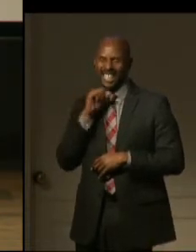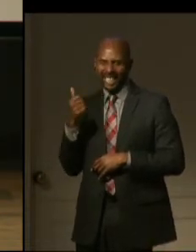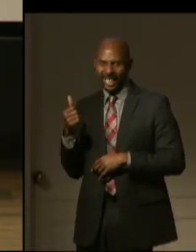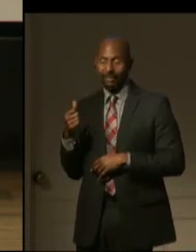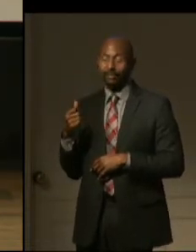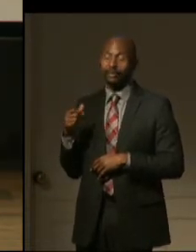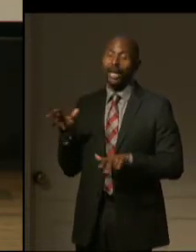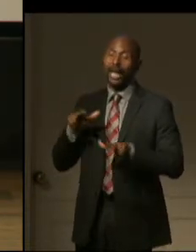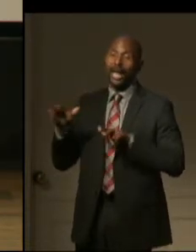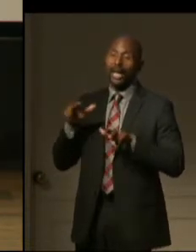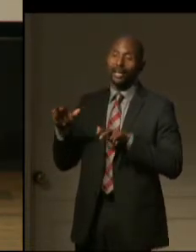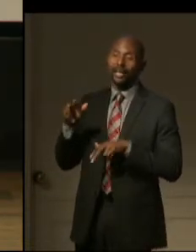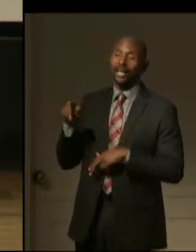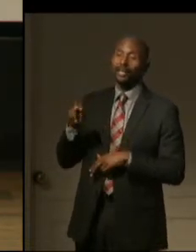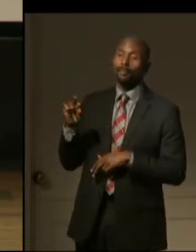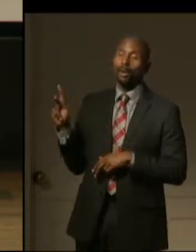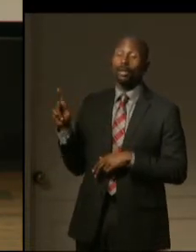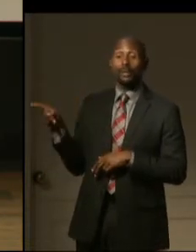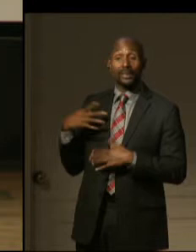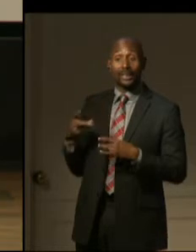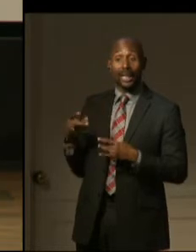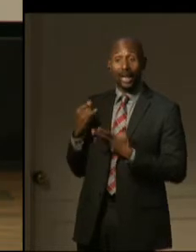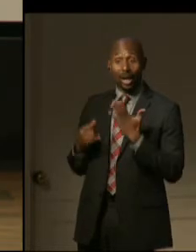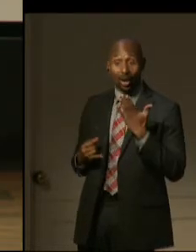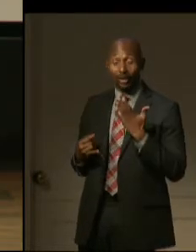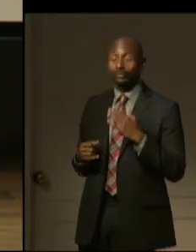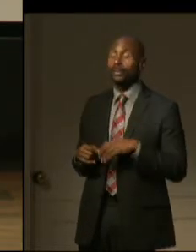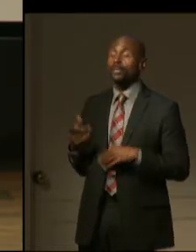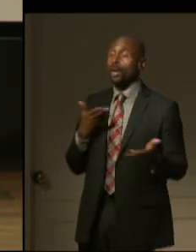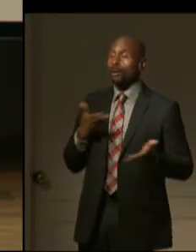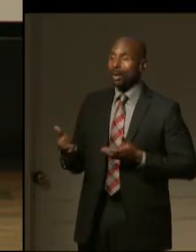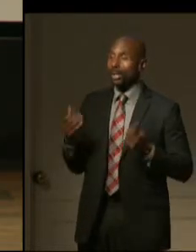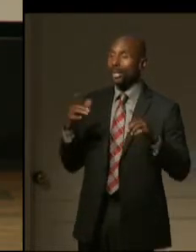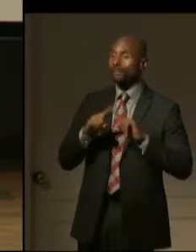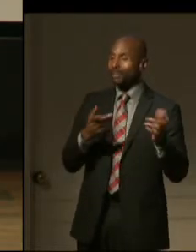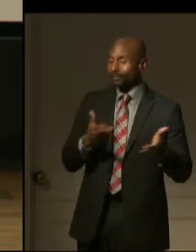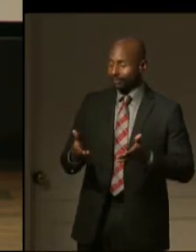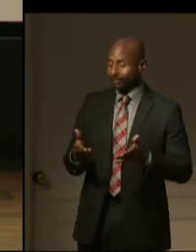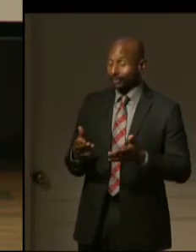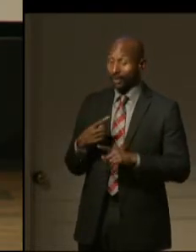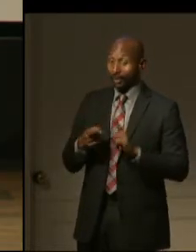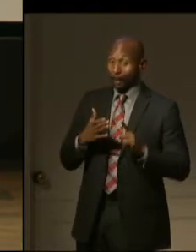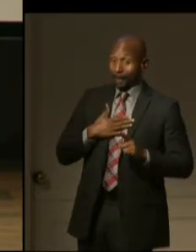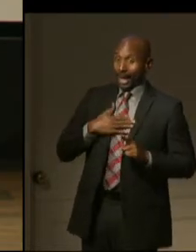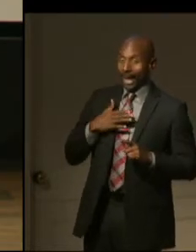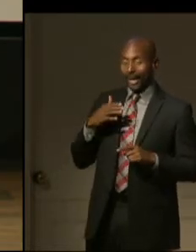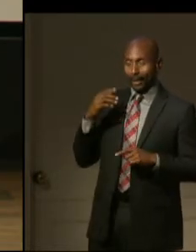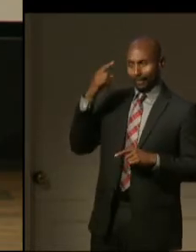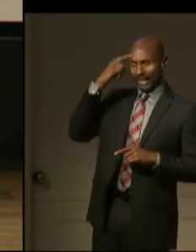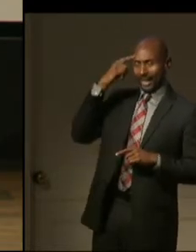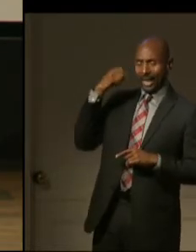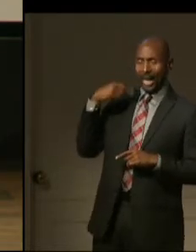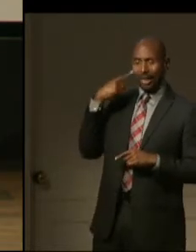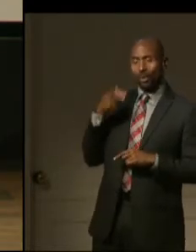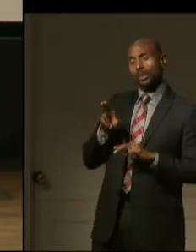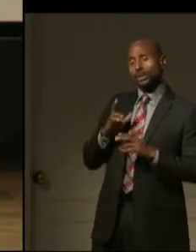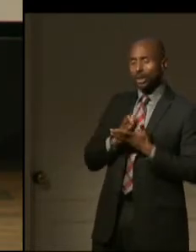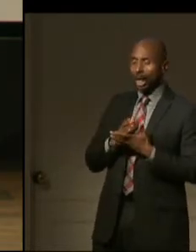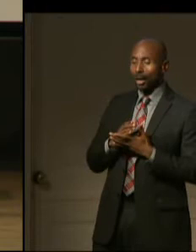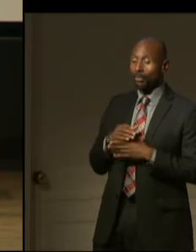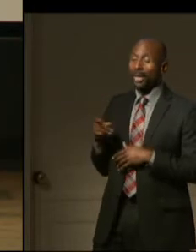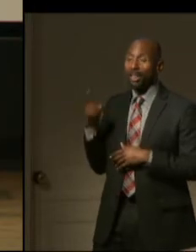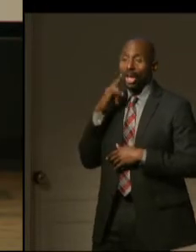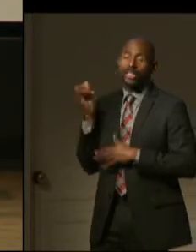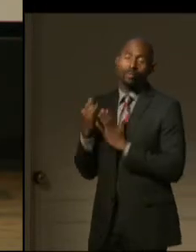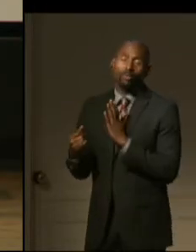brought along all these art supplies, and in her aunt's mind, we stopped, and I thought she would draw nature, and she pulled out her phone, and